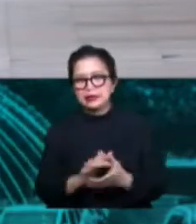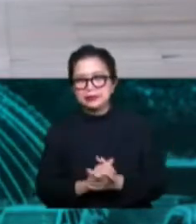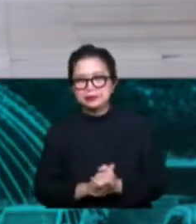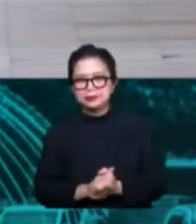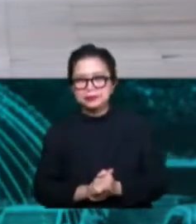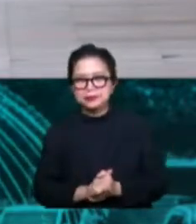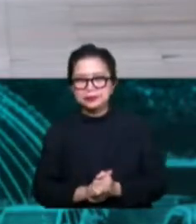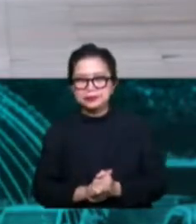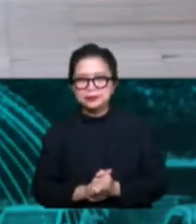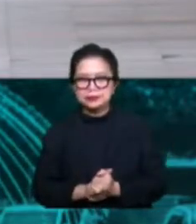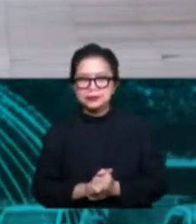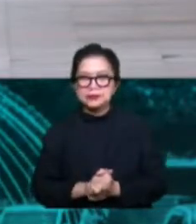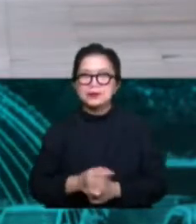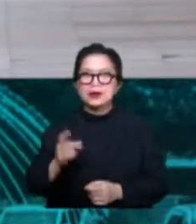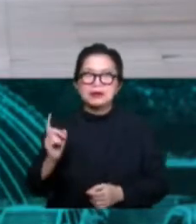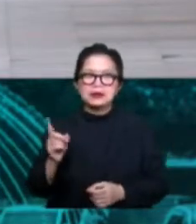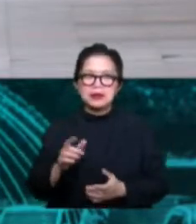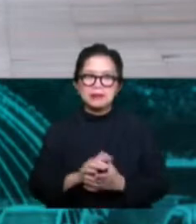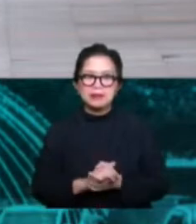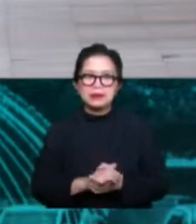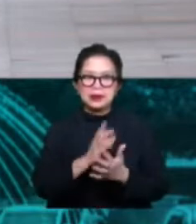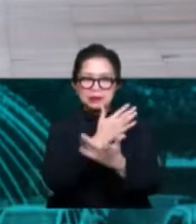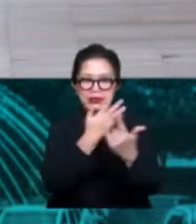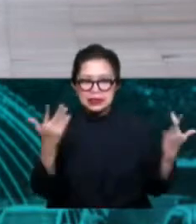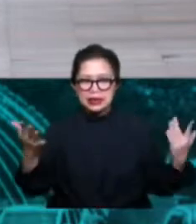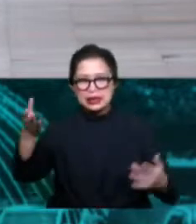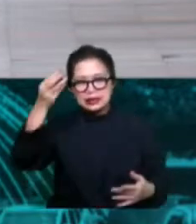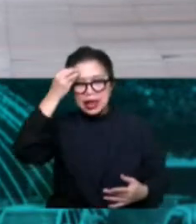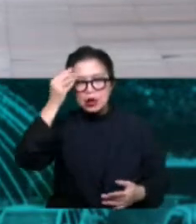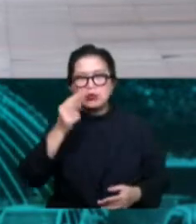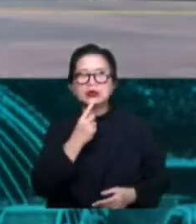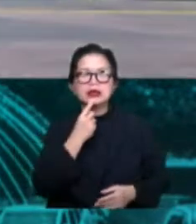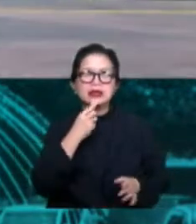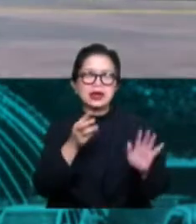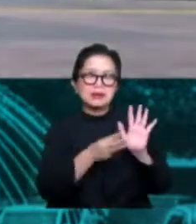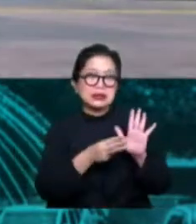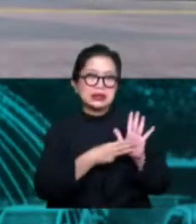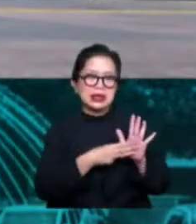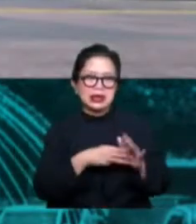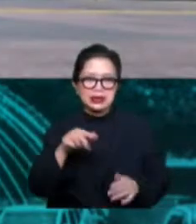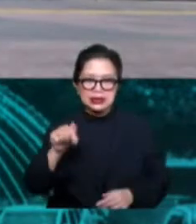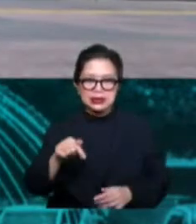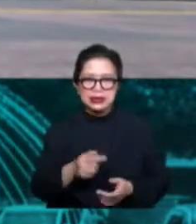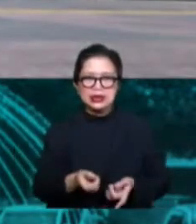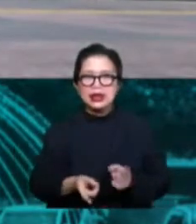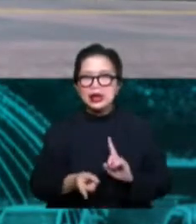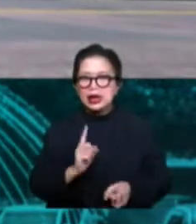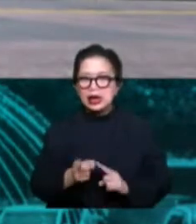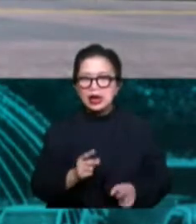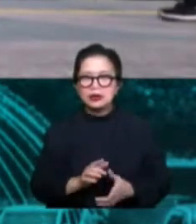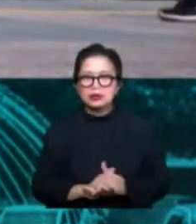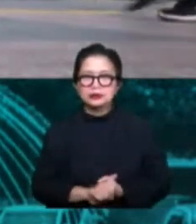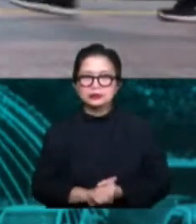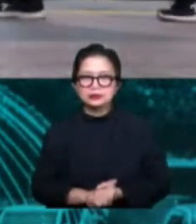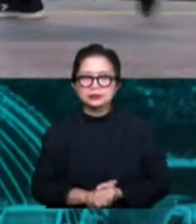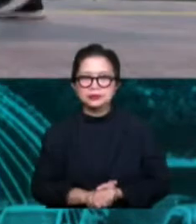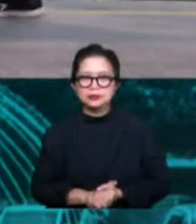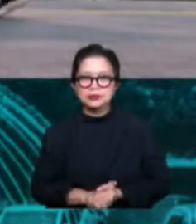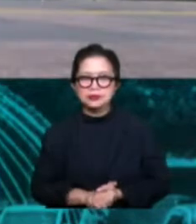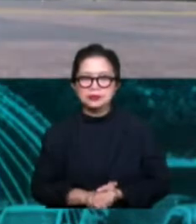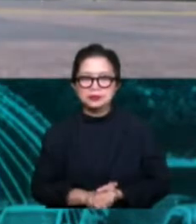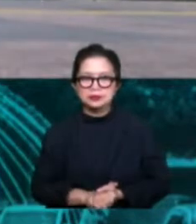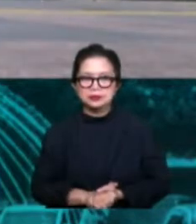problem, and if they depend on the solutions come from the